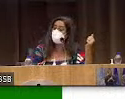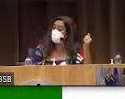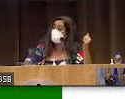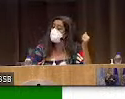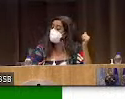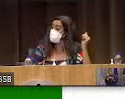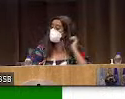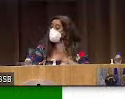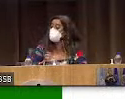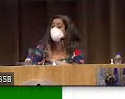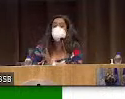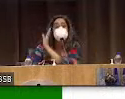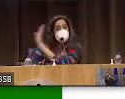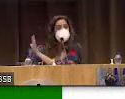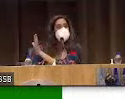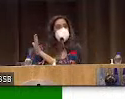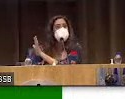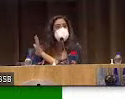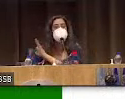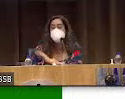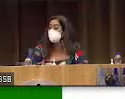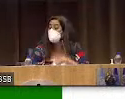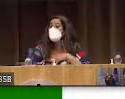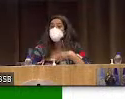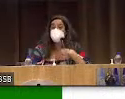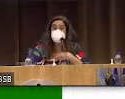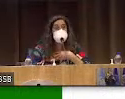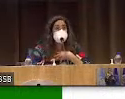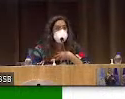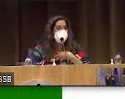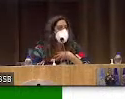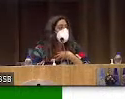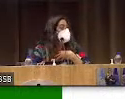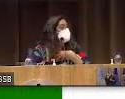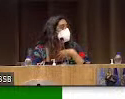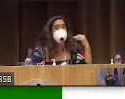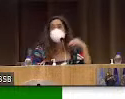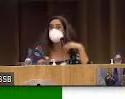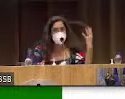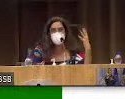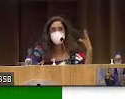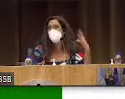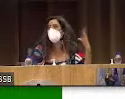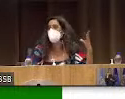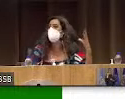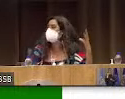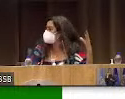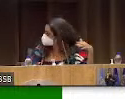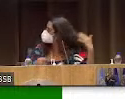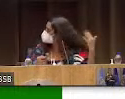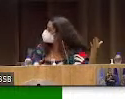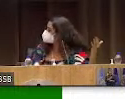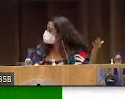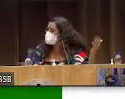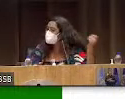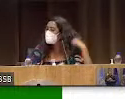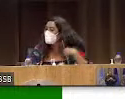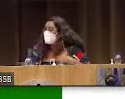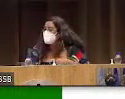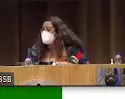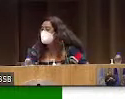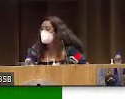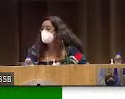a big number by telemedicine, and the second bar are the on-site